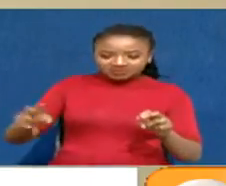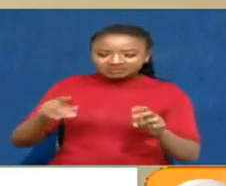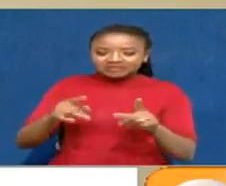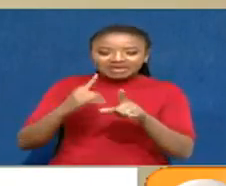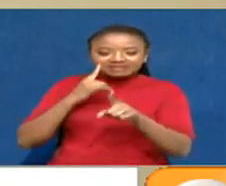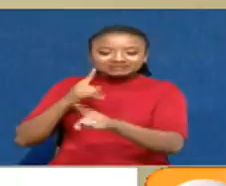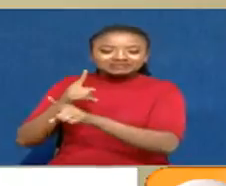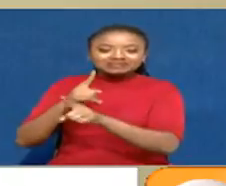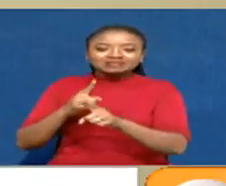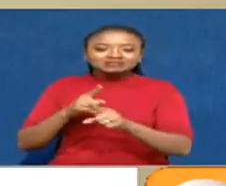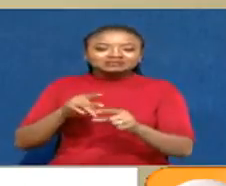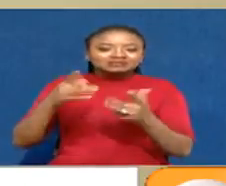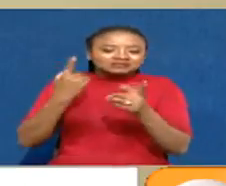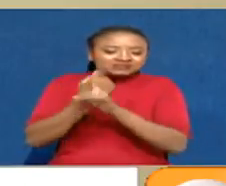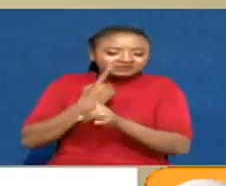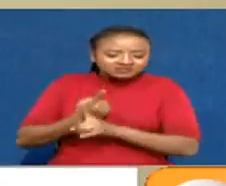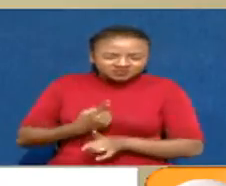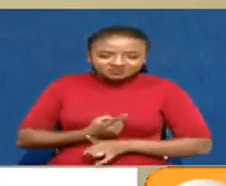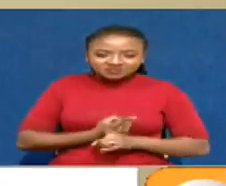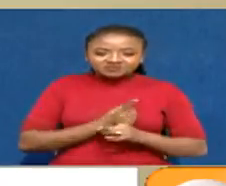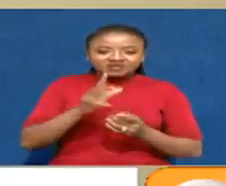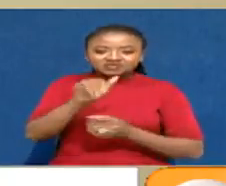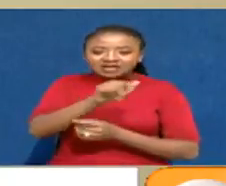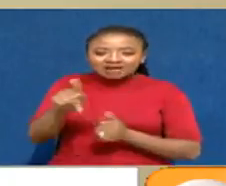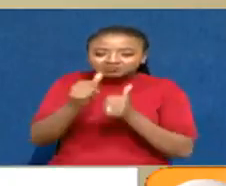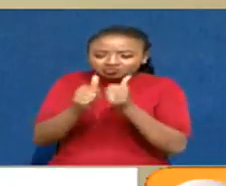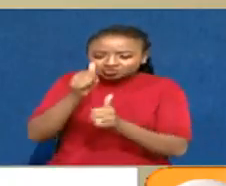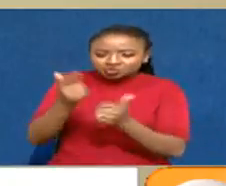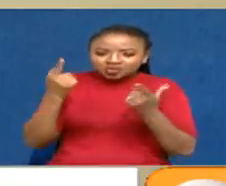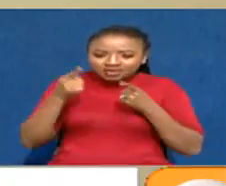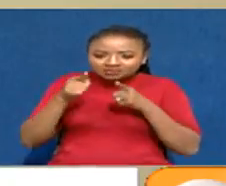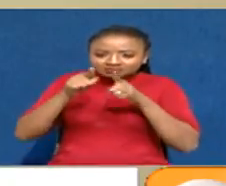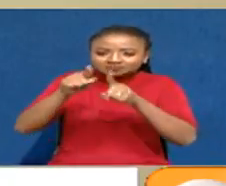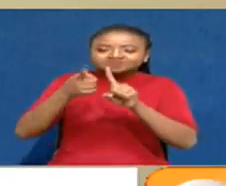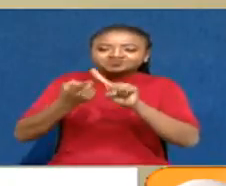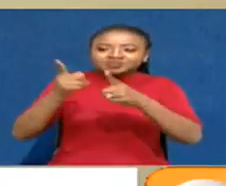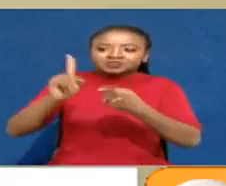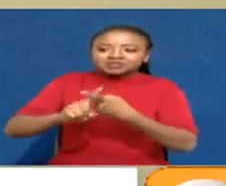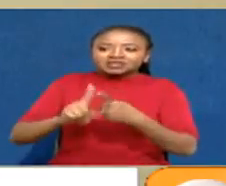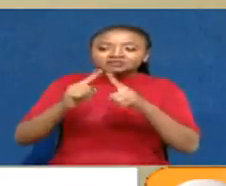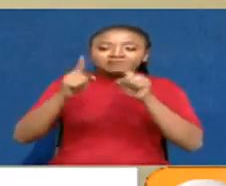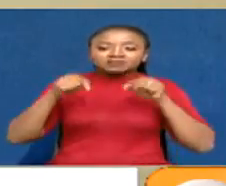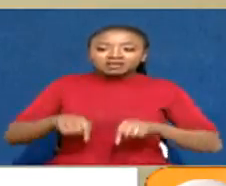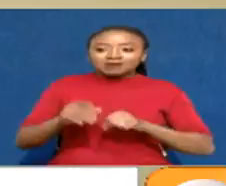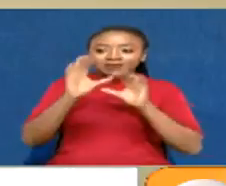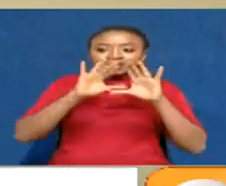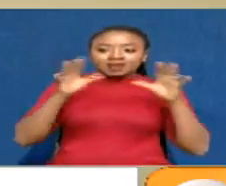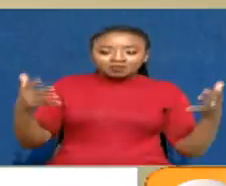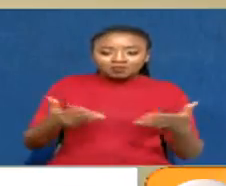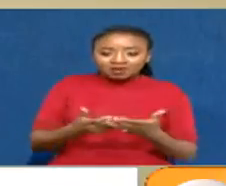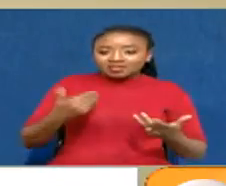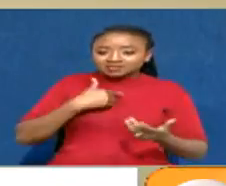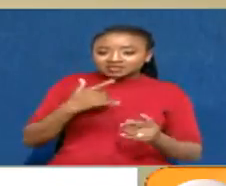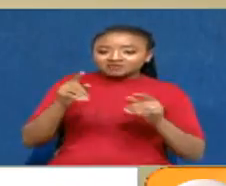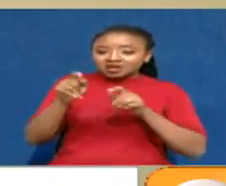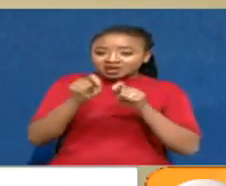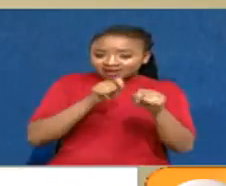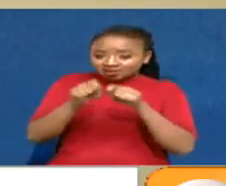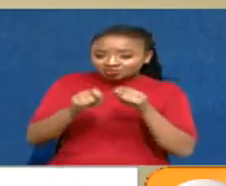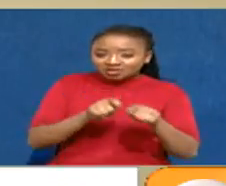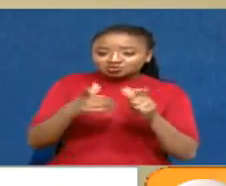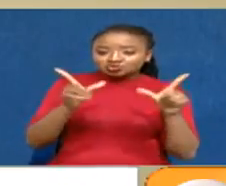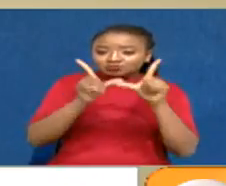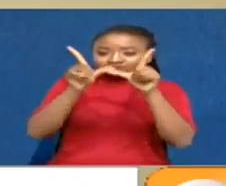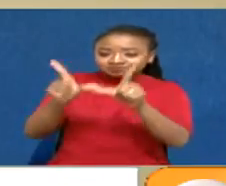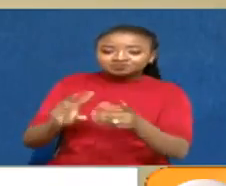would keep their interests safeguarded. But in the world in which we're regulated, I think it will be very clear. If, you know, the responsibility will